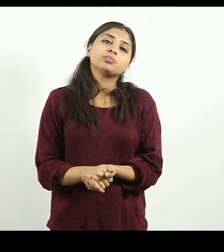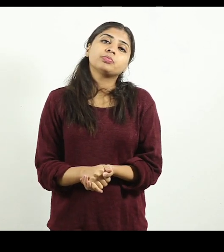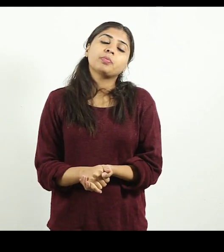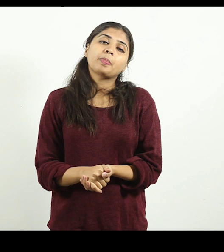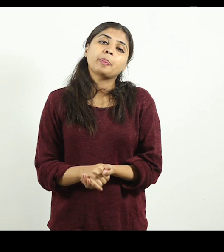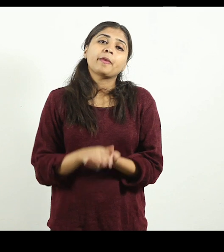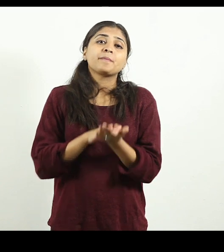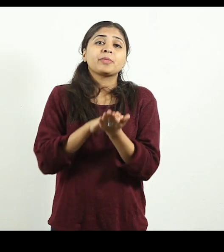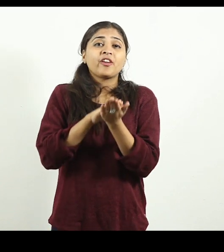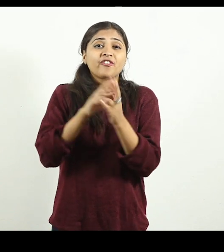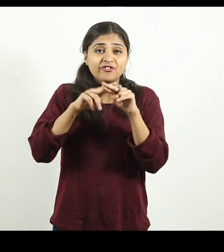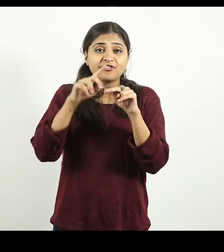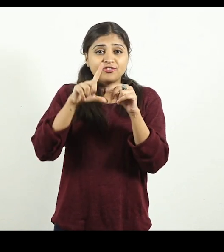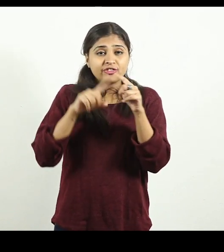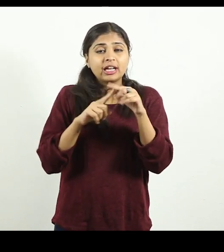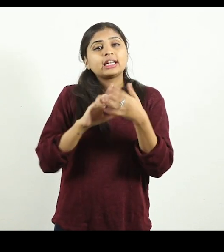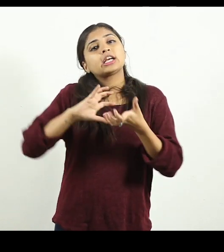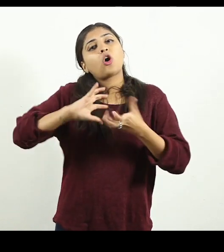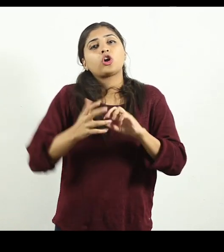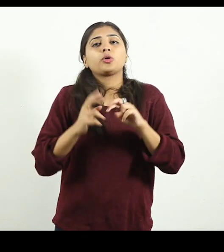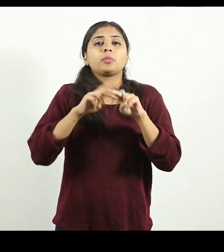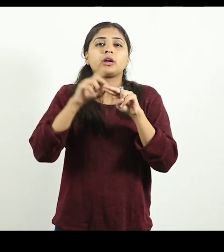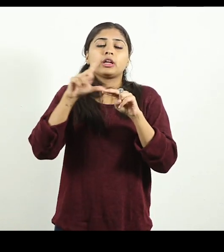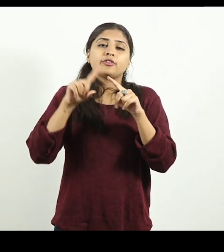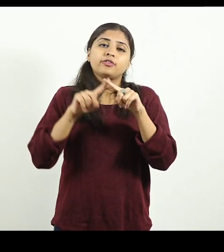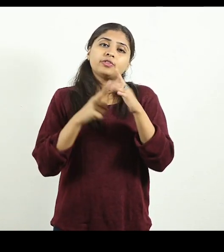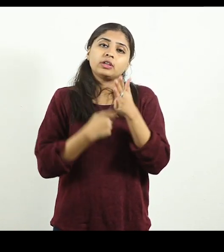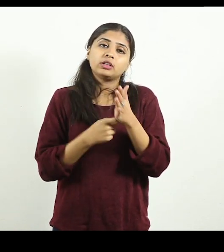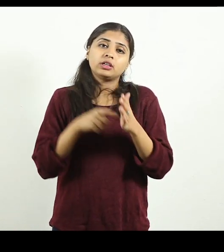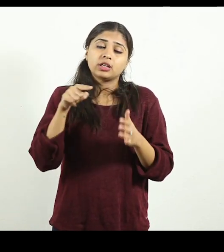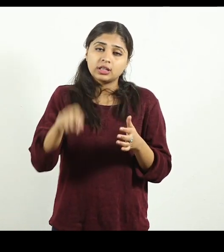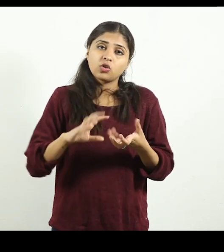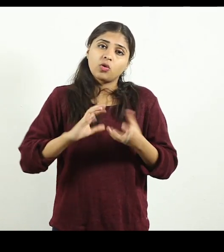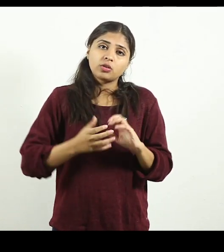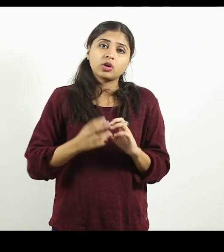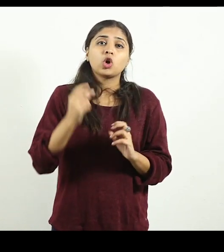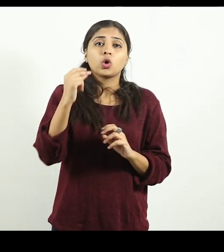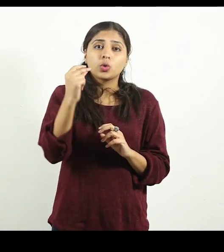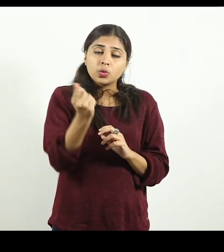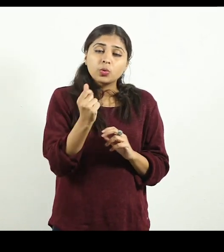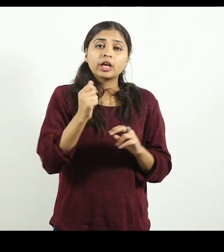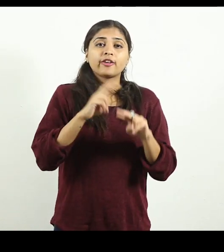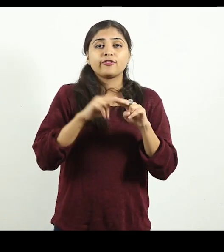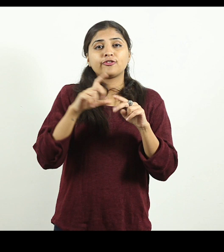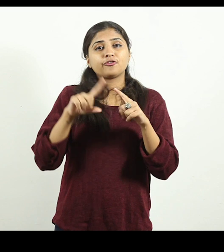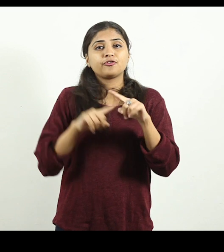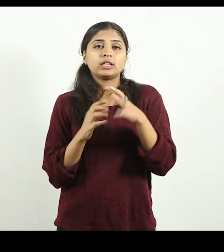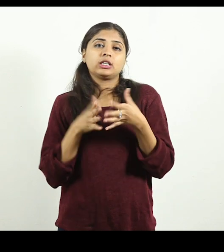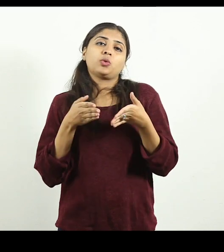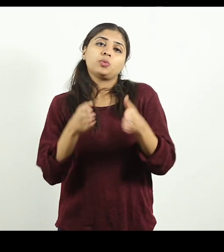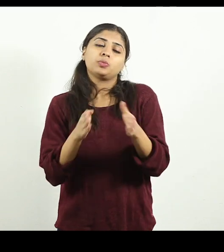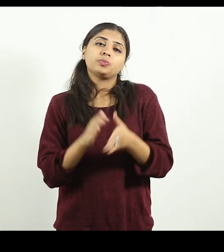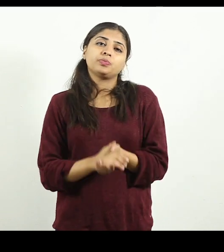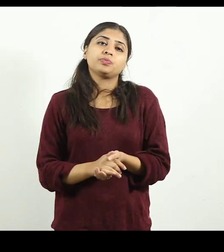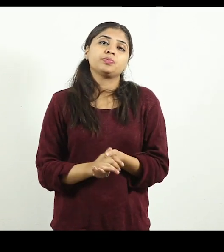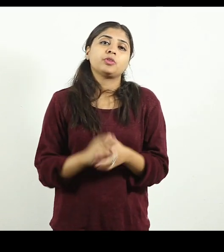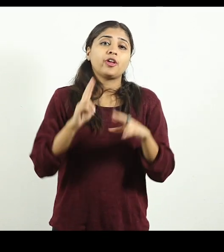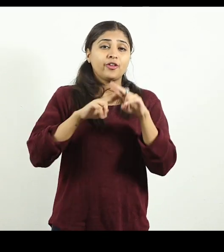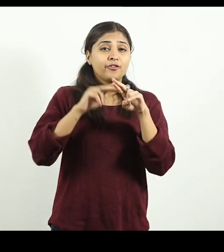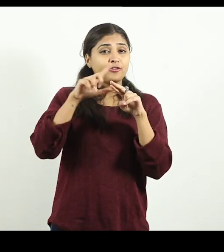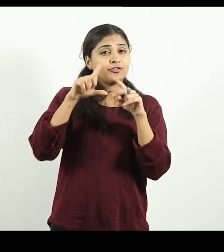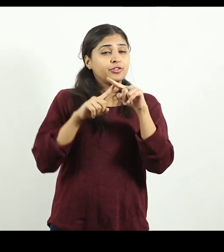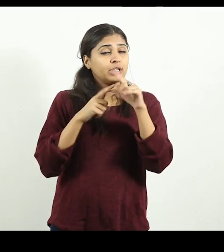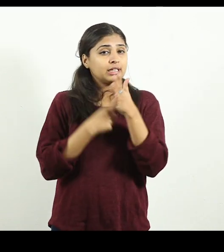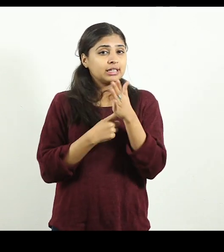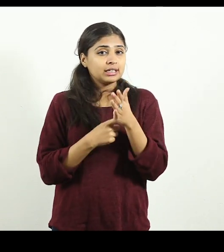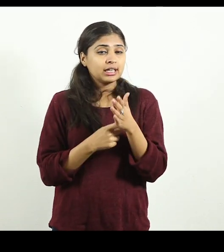Filtering with auto filters. The auto filter feature in Excel provides a quick way of creating a filter. Filtering text. To